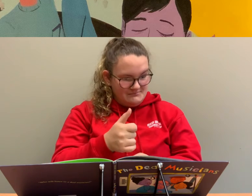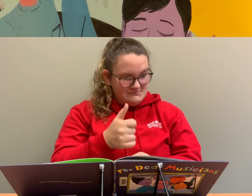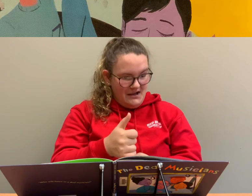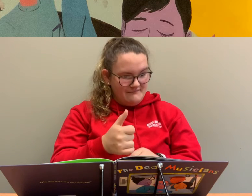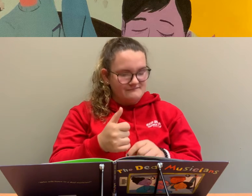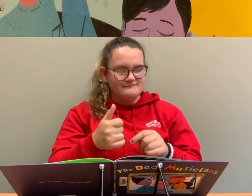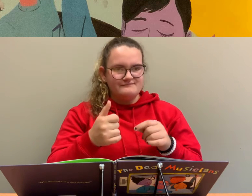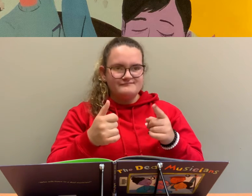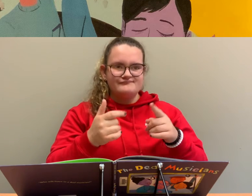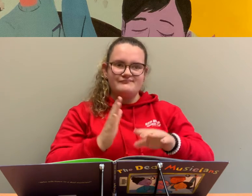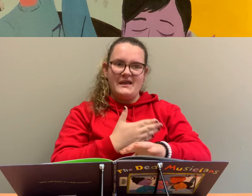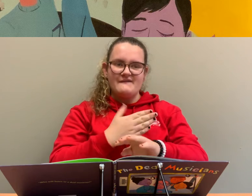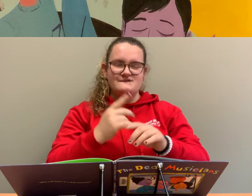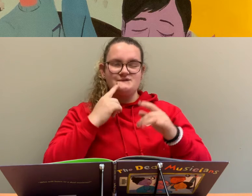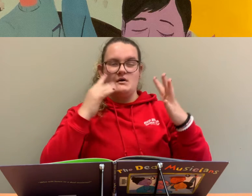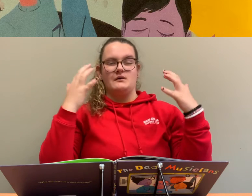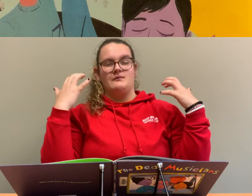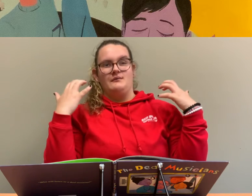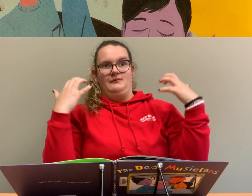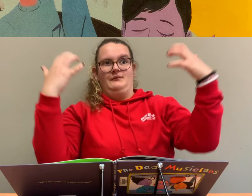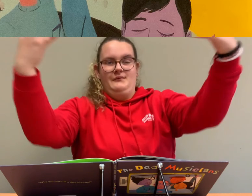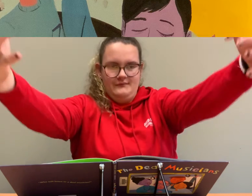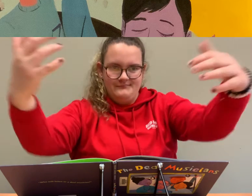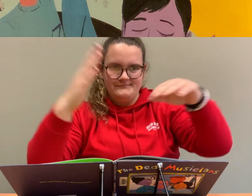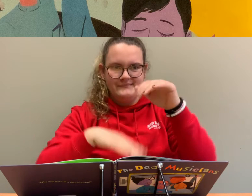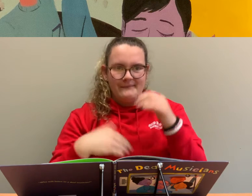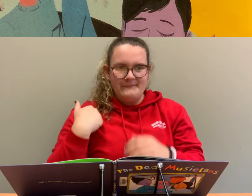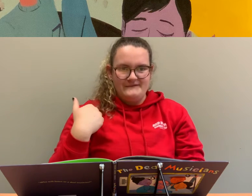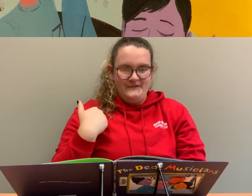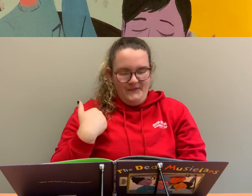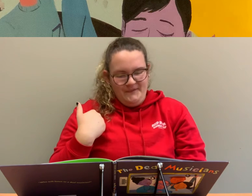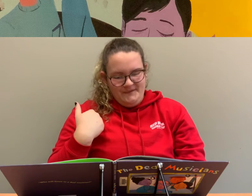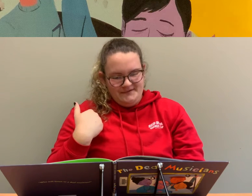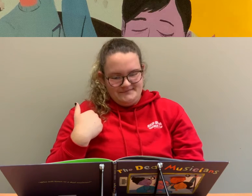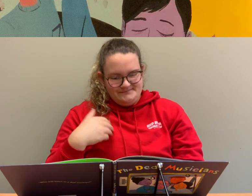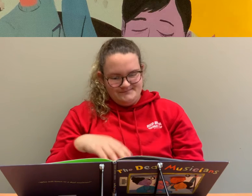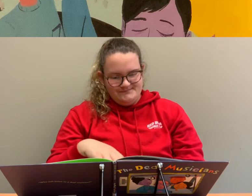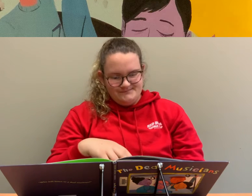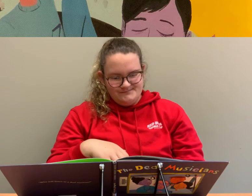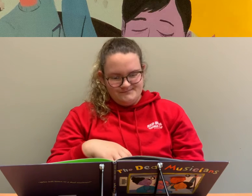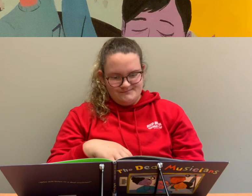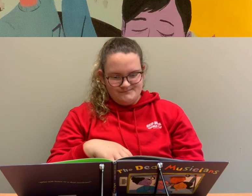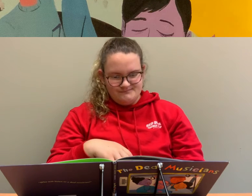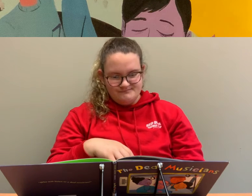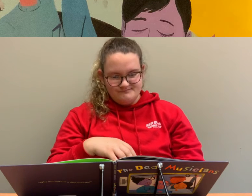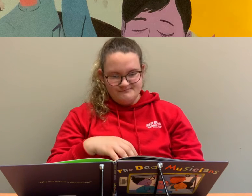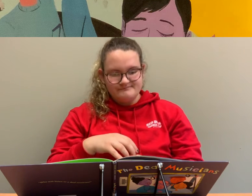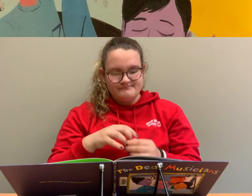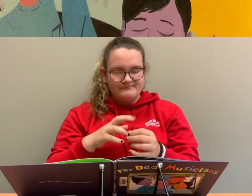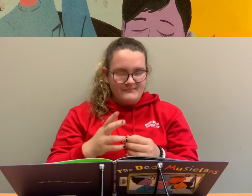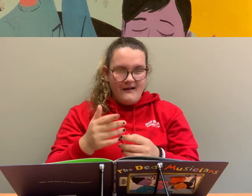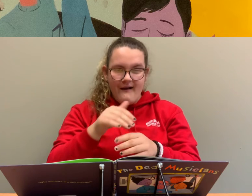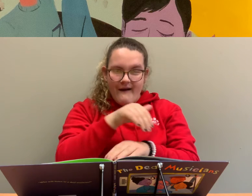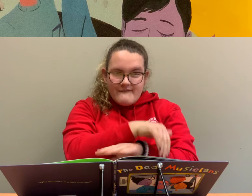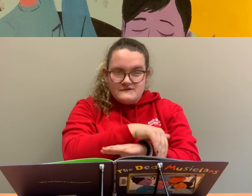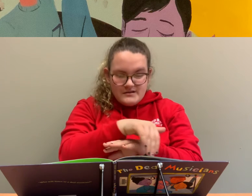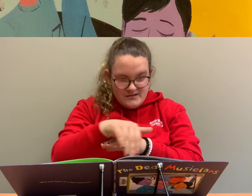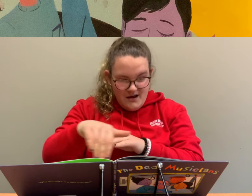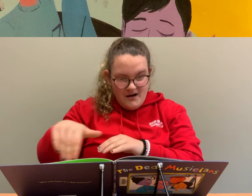Lee actually thought his jazz life was over, and now he was playing for a bigger audience than before.